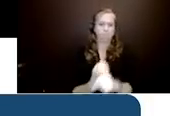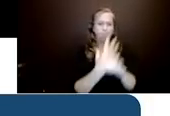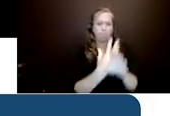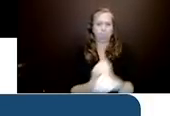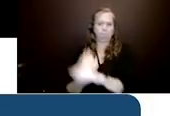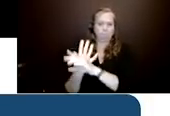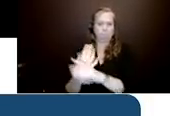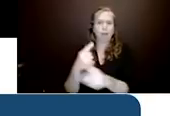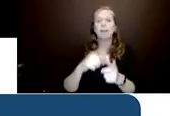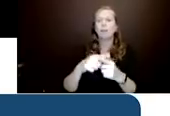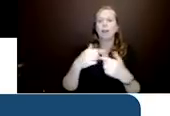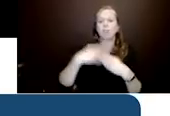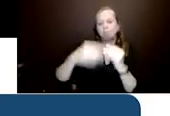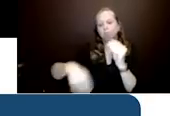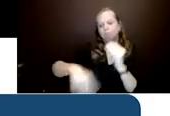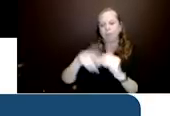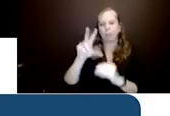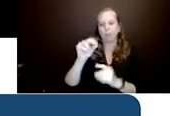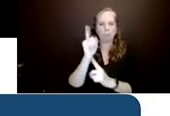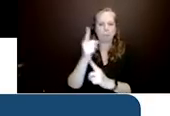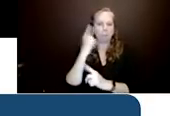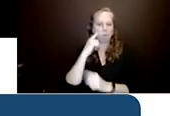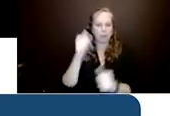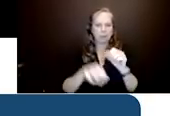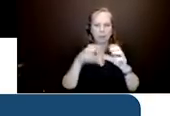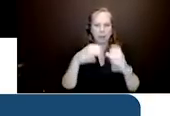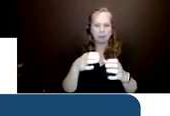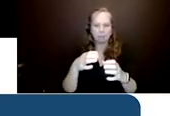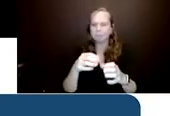additional 30 minutes for each course that's asynchronous.